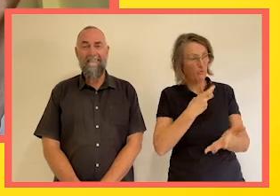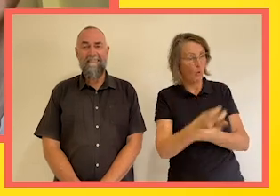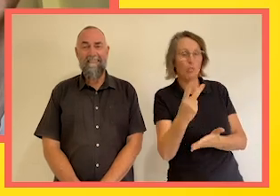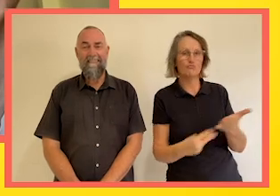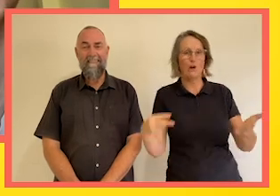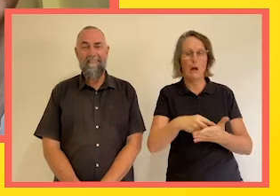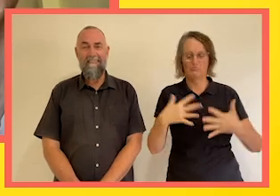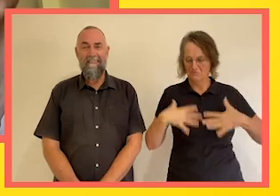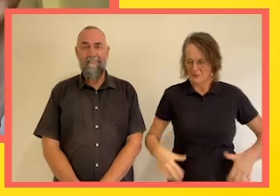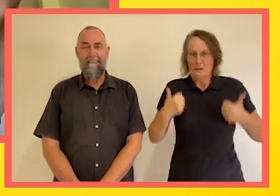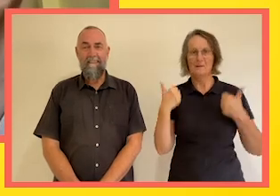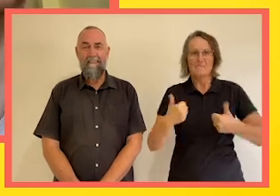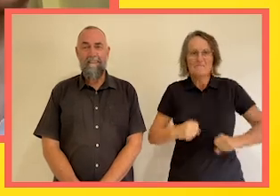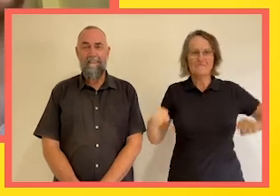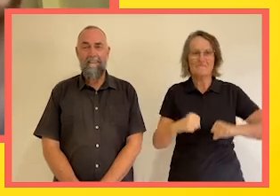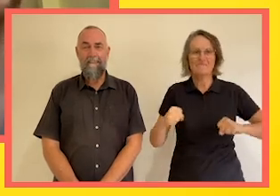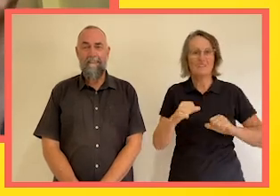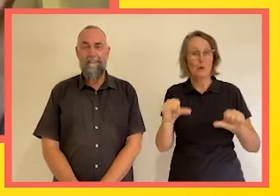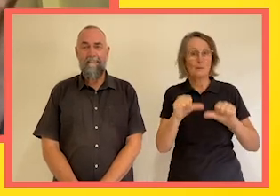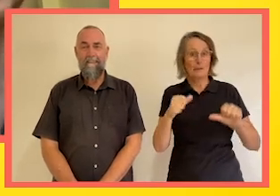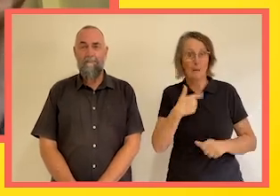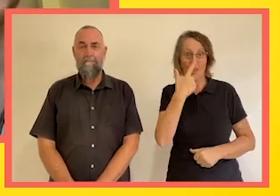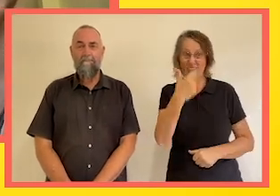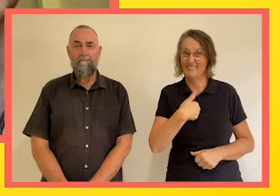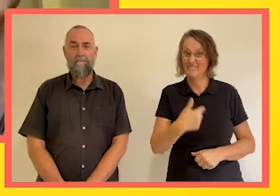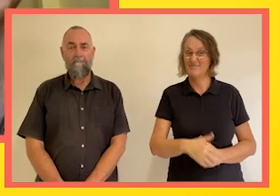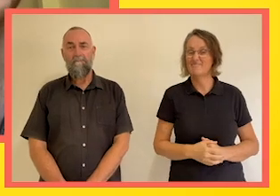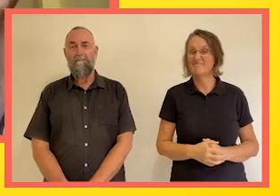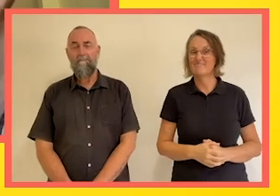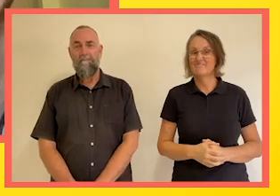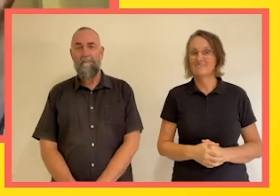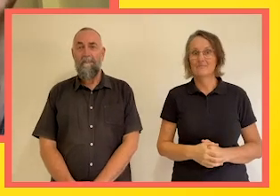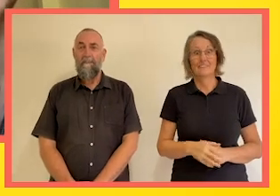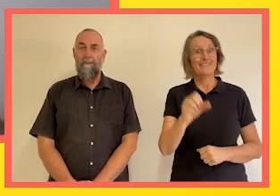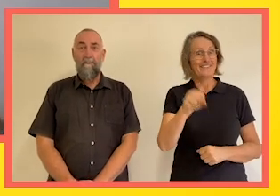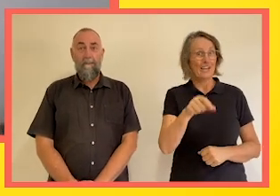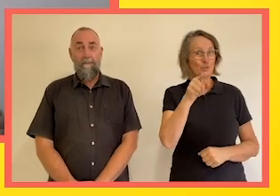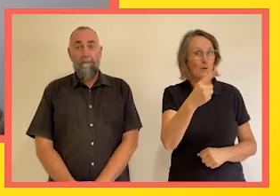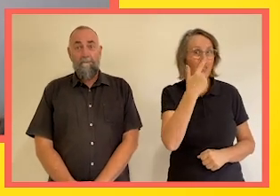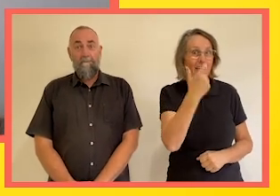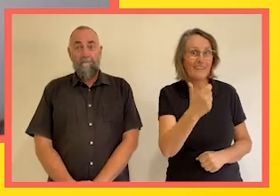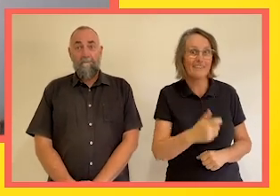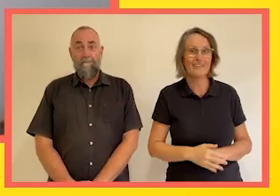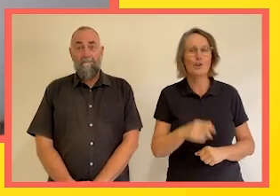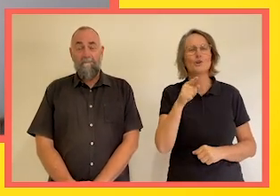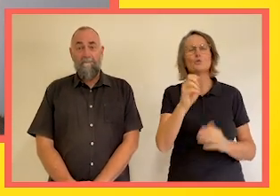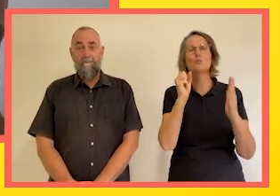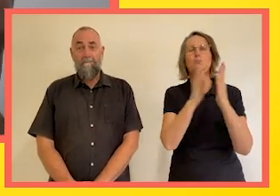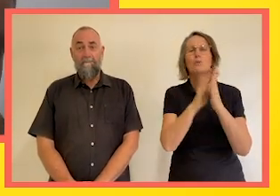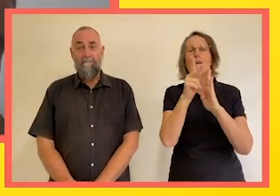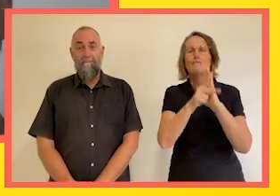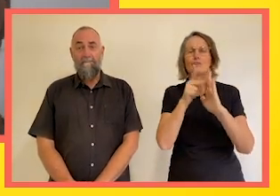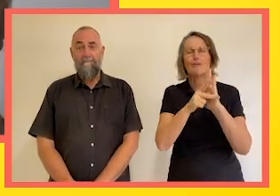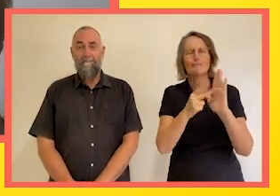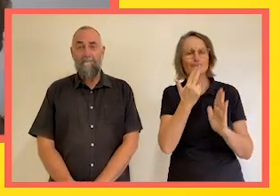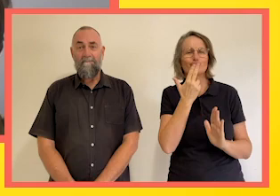these nasty accidents without anything too bad, which is quite lucky. So lucky. And you posted the sweetest